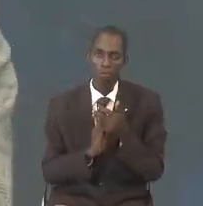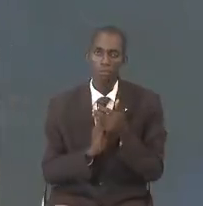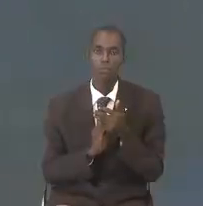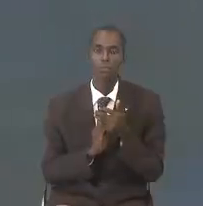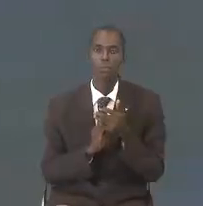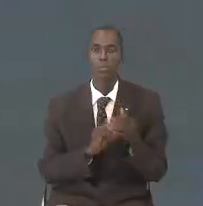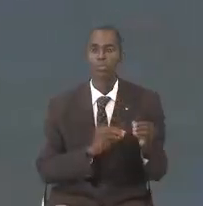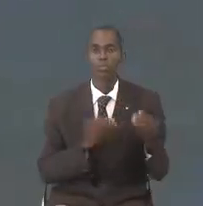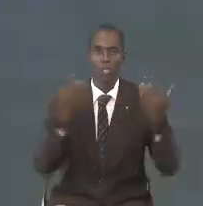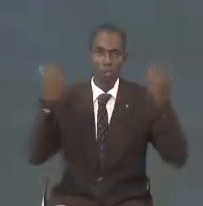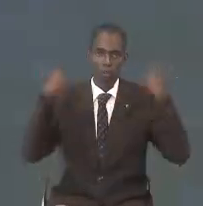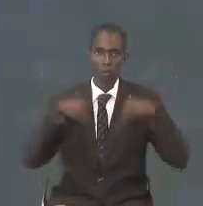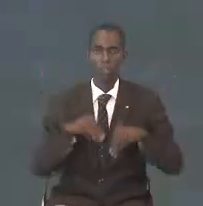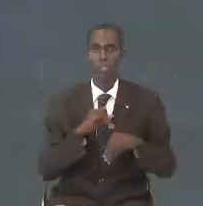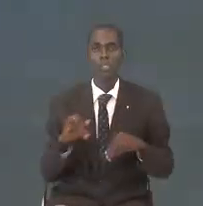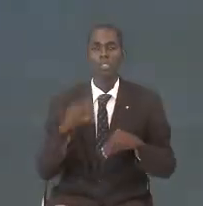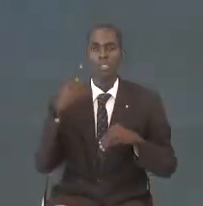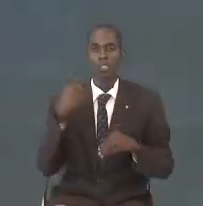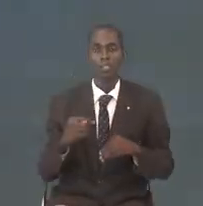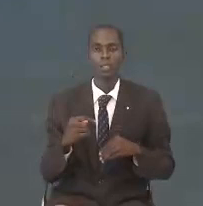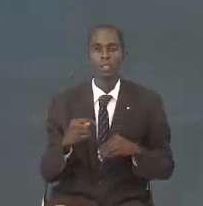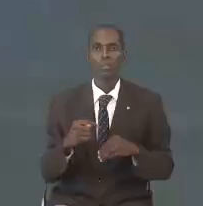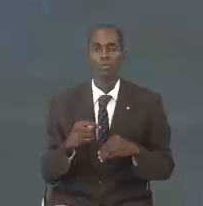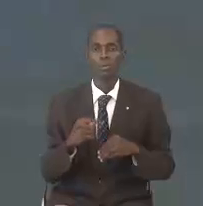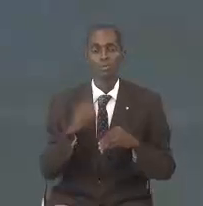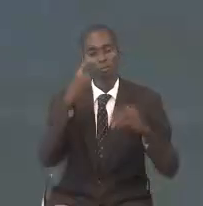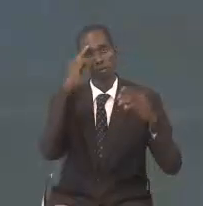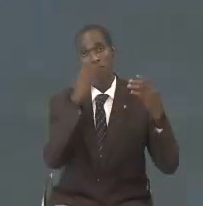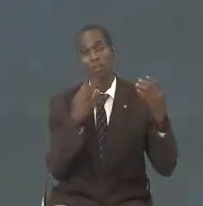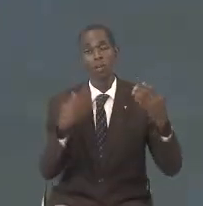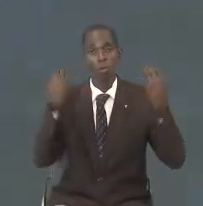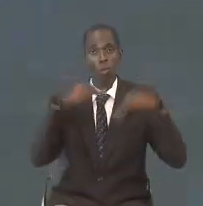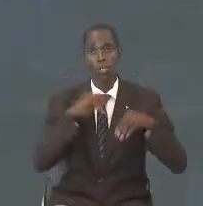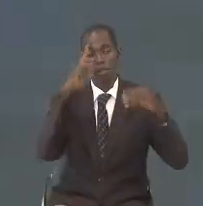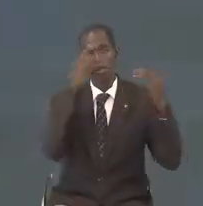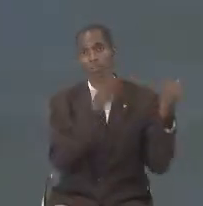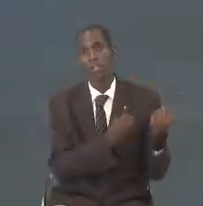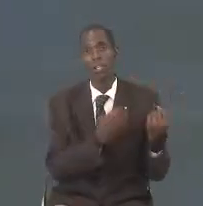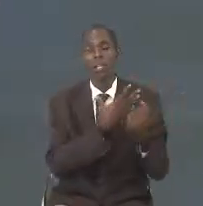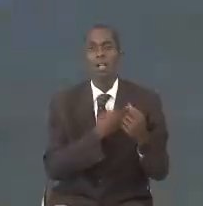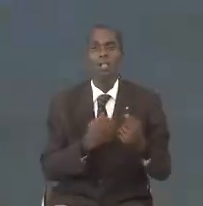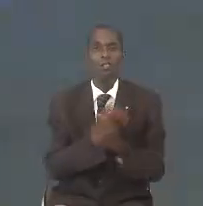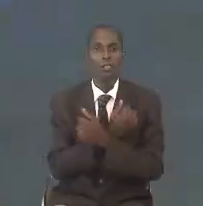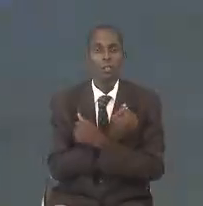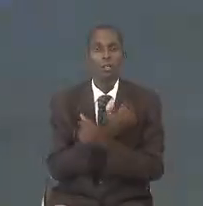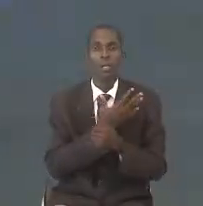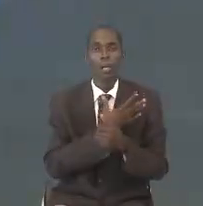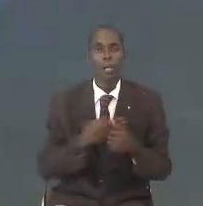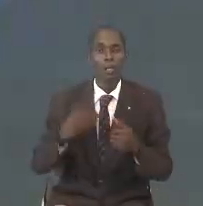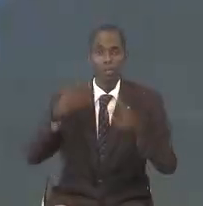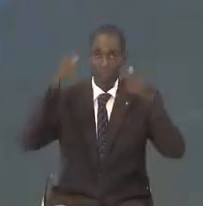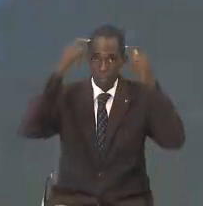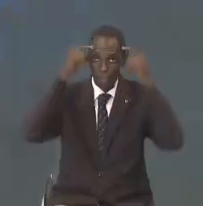the breastplate of faith and love, and for an helmet the hope